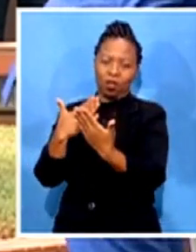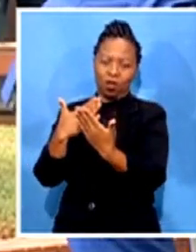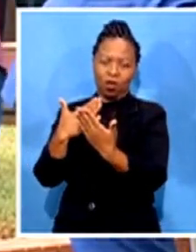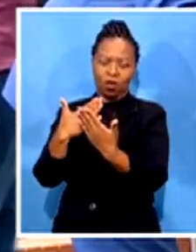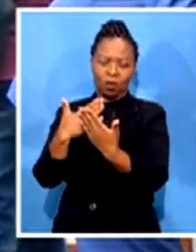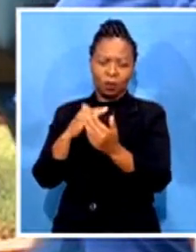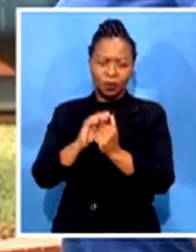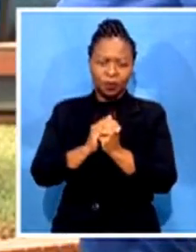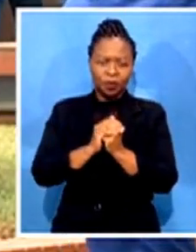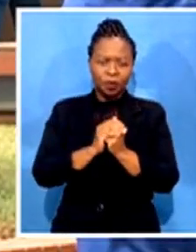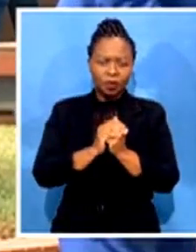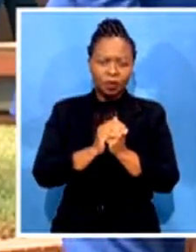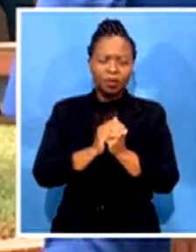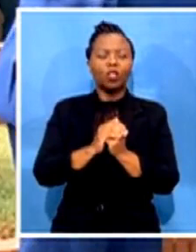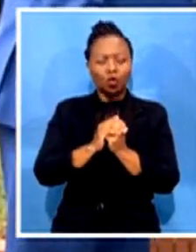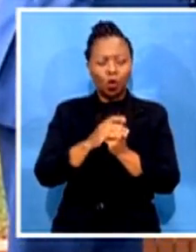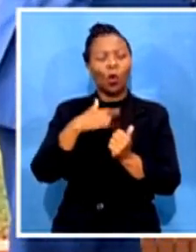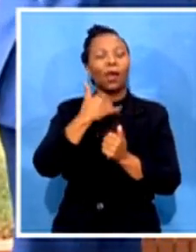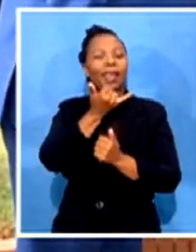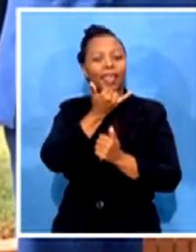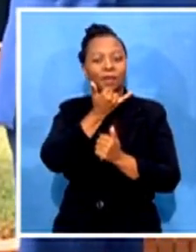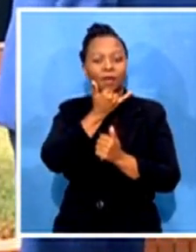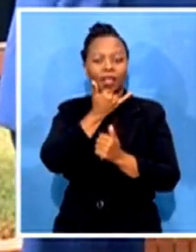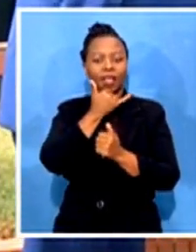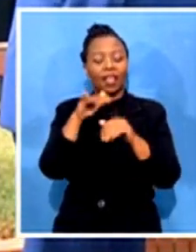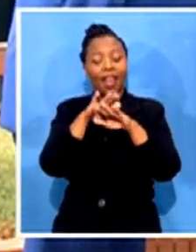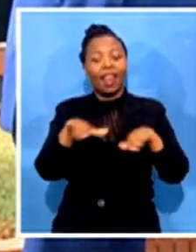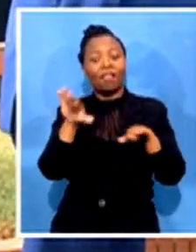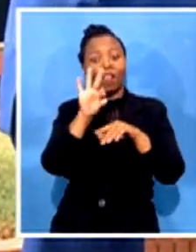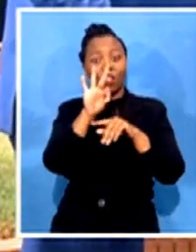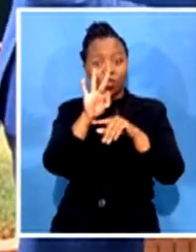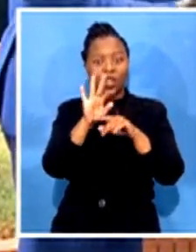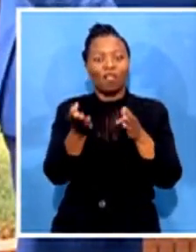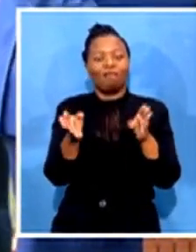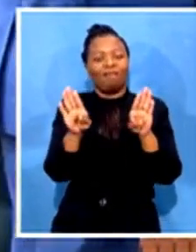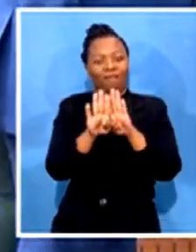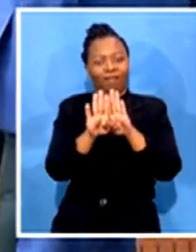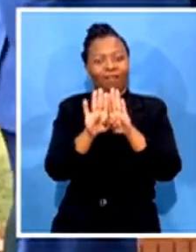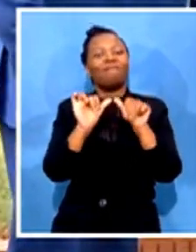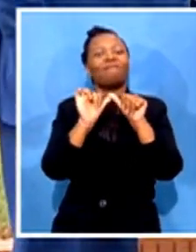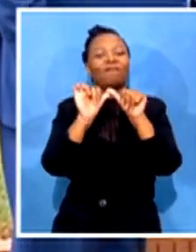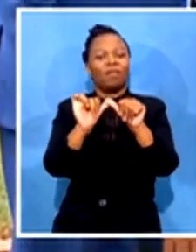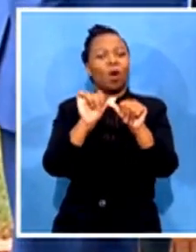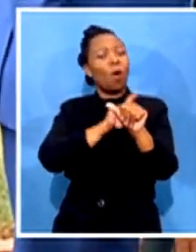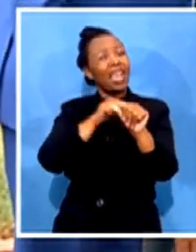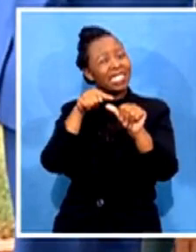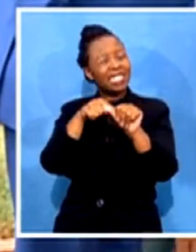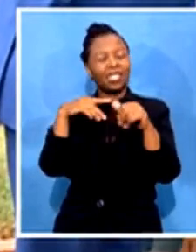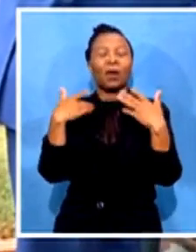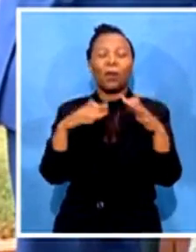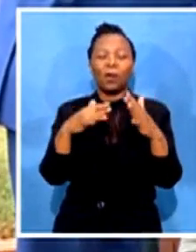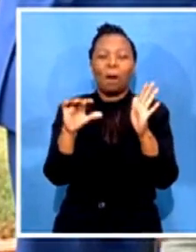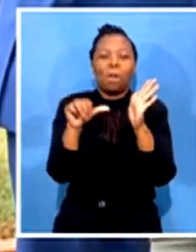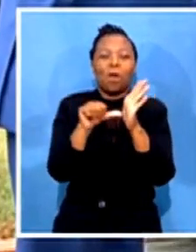kwa level 3 we-lockdown, and lokhu kubalulekile ngoba kumele sibhalansise impilo yabantu bakithi,